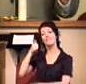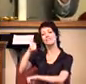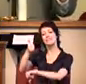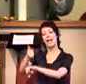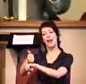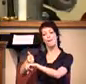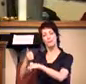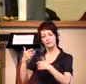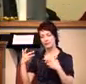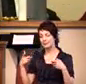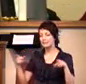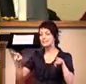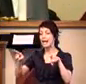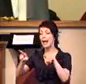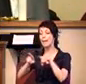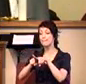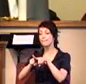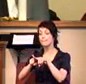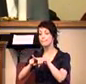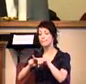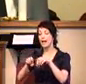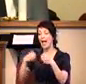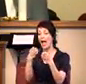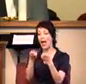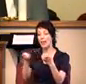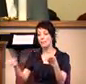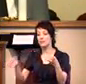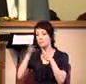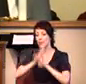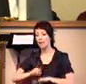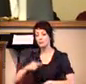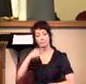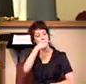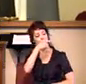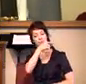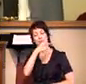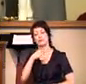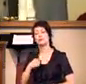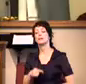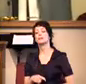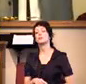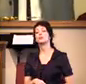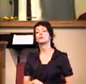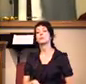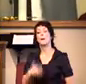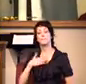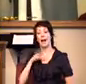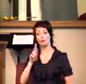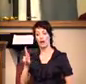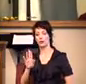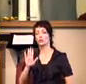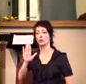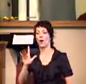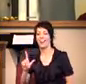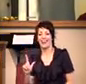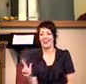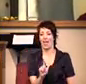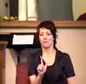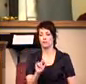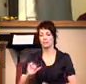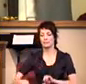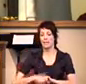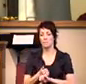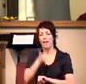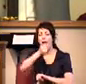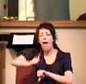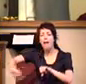too. There will be consecrated elements to the alcove to your right, my left, set up so that at any time you may go